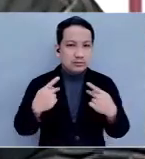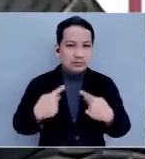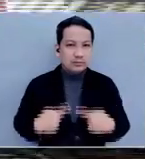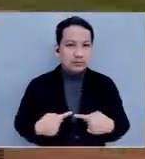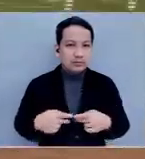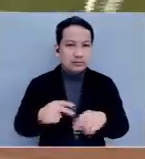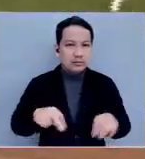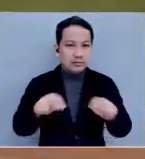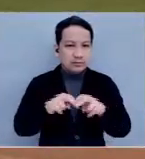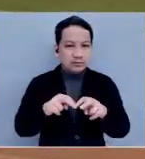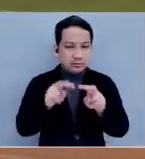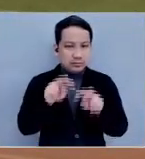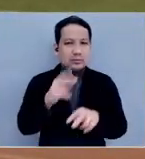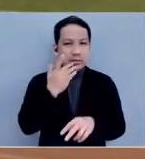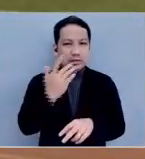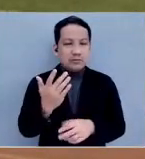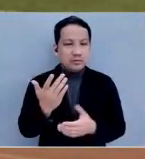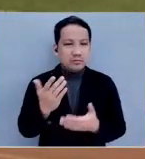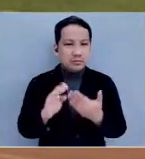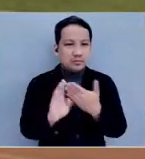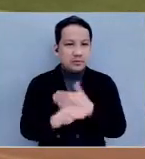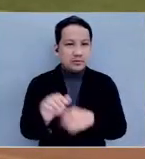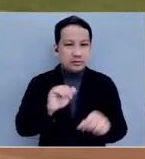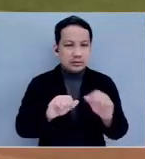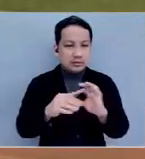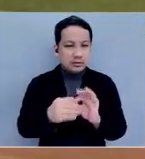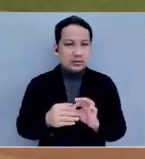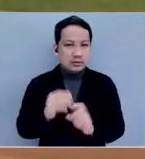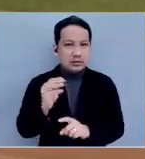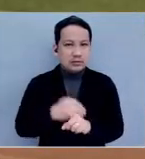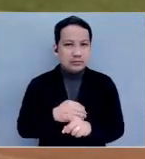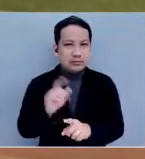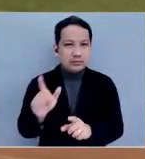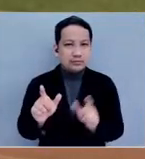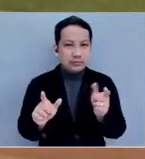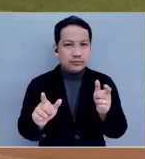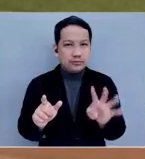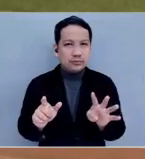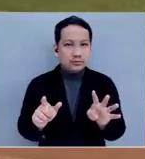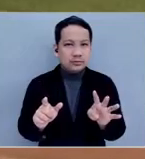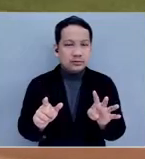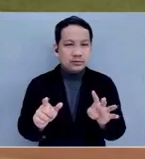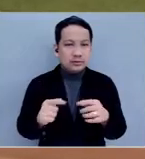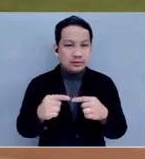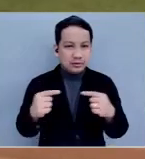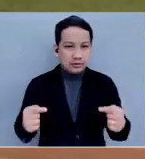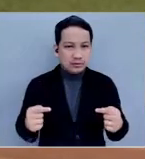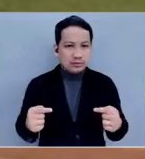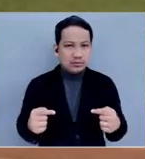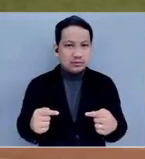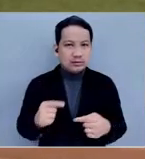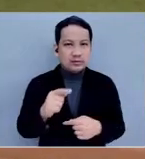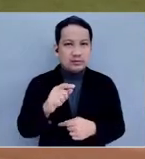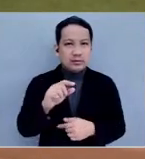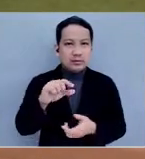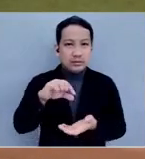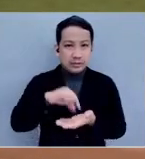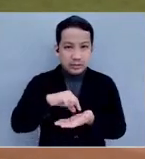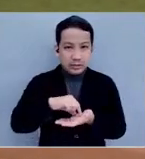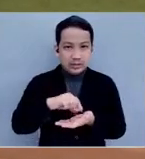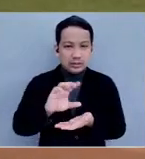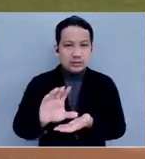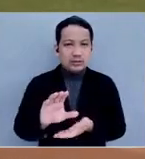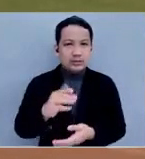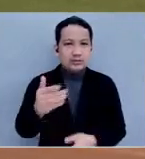mirror. Magbabalik aksyon ng Ascals sa March 2024 kung saan lalabanan nila ang top seed Iraq. Nagbabalita mula